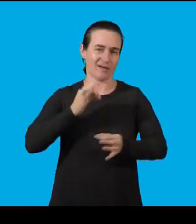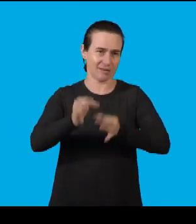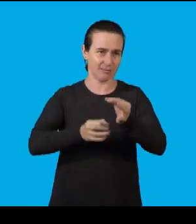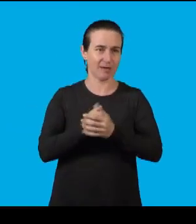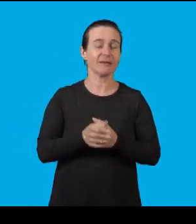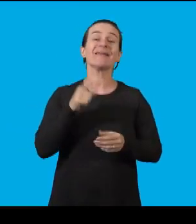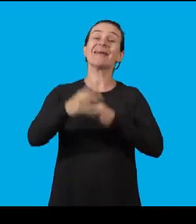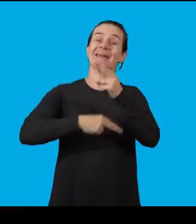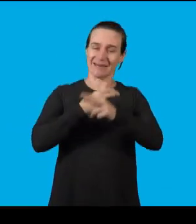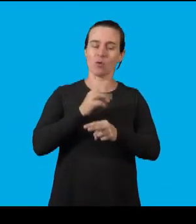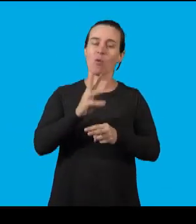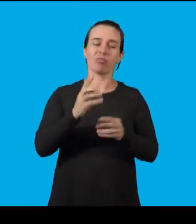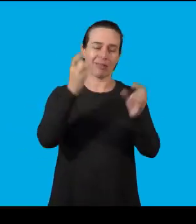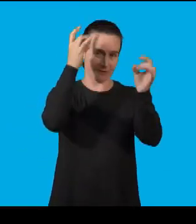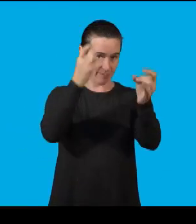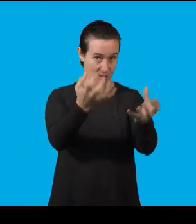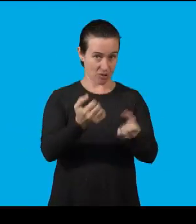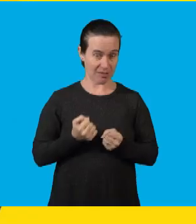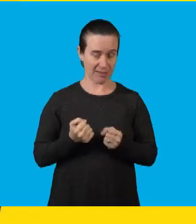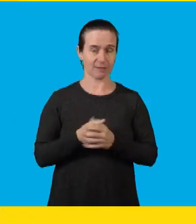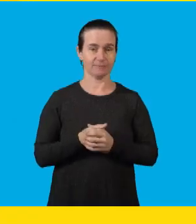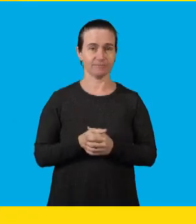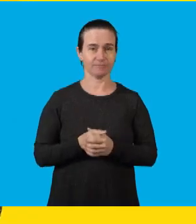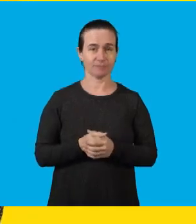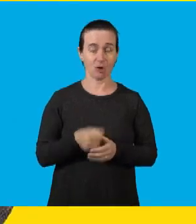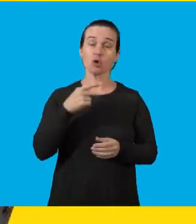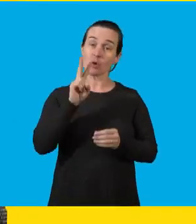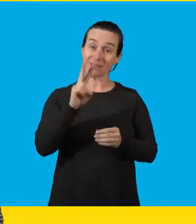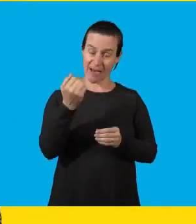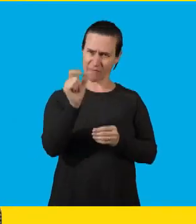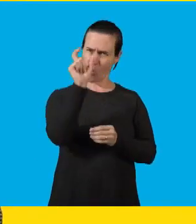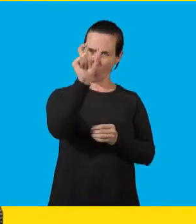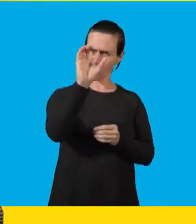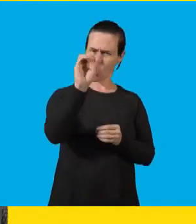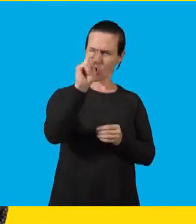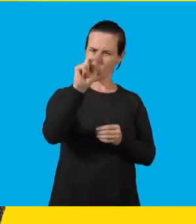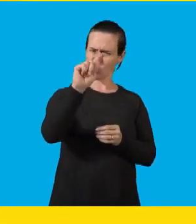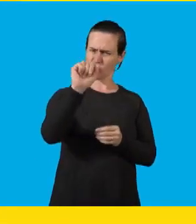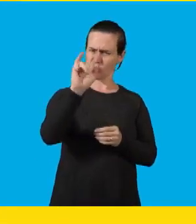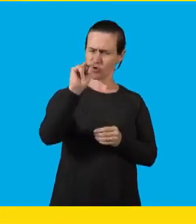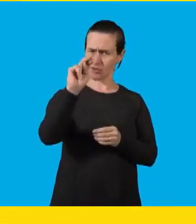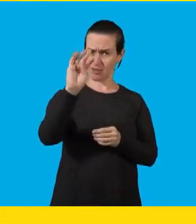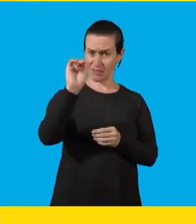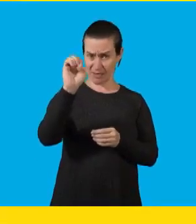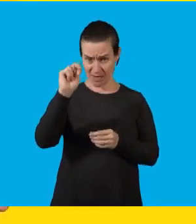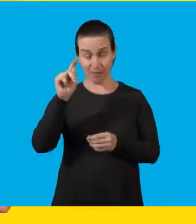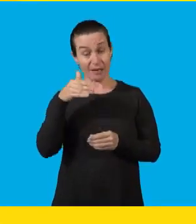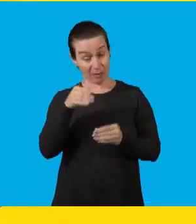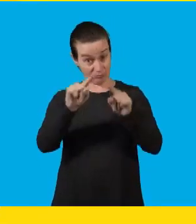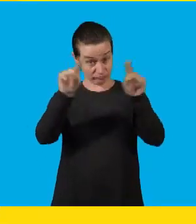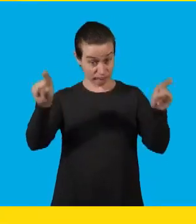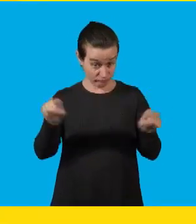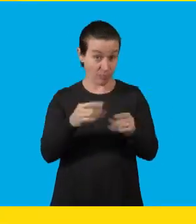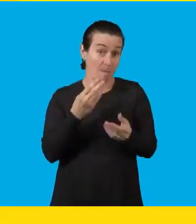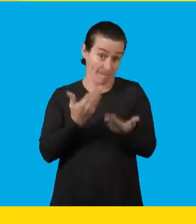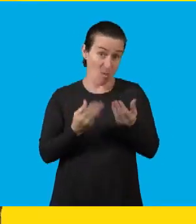get another source with a caption. So the word will be used in the caption itself, or it can be used